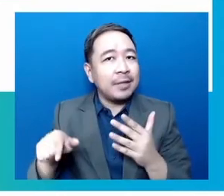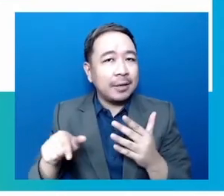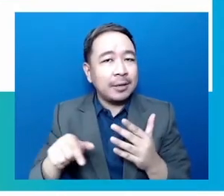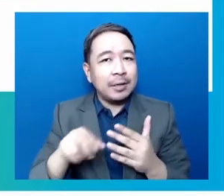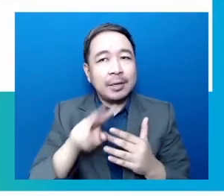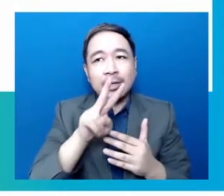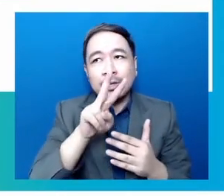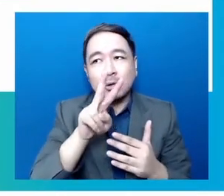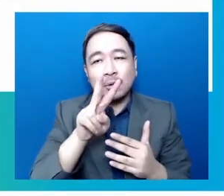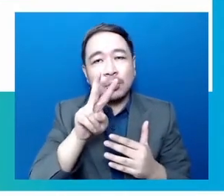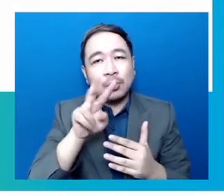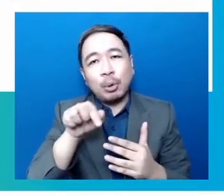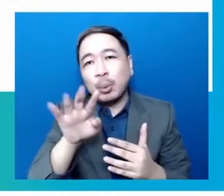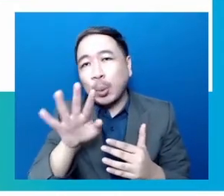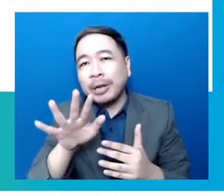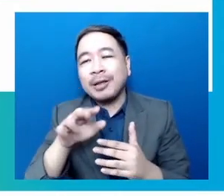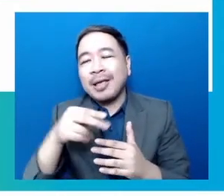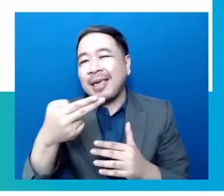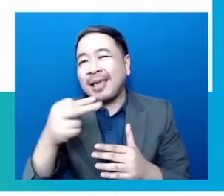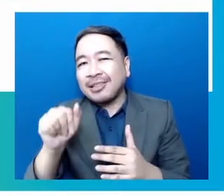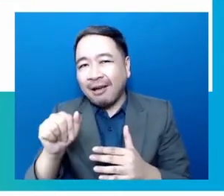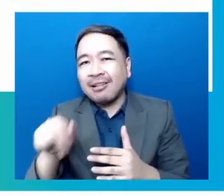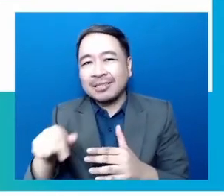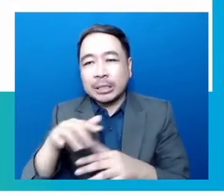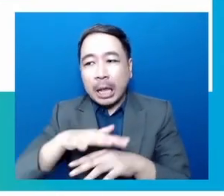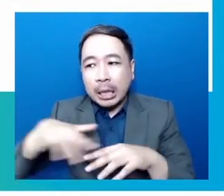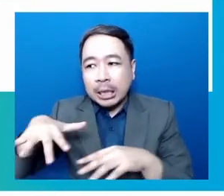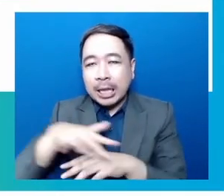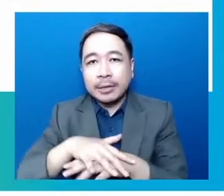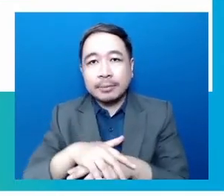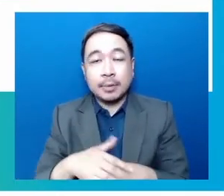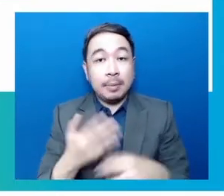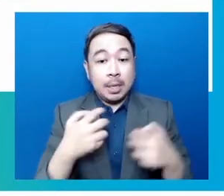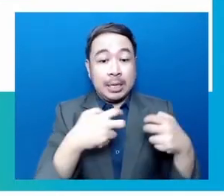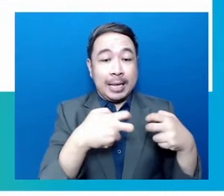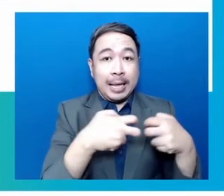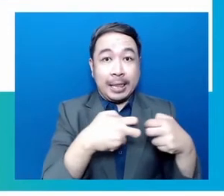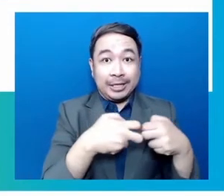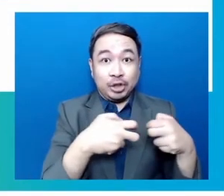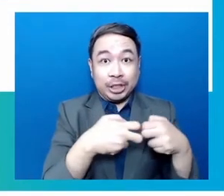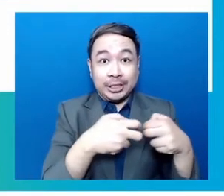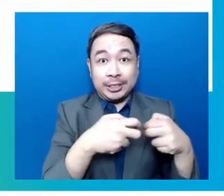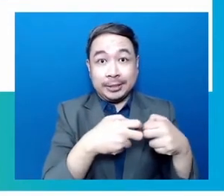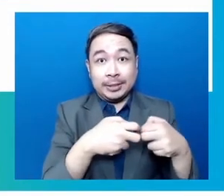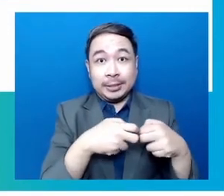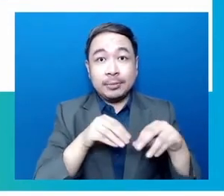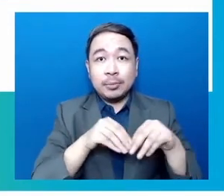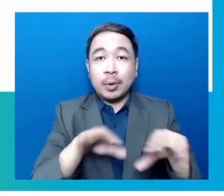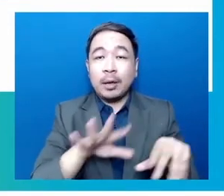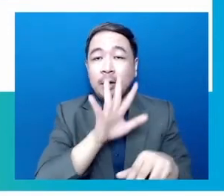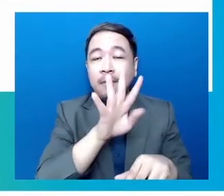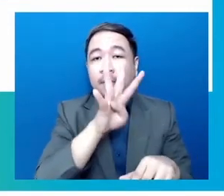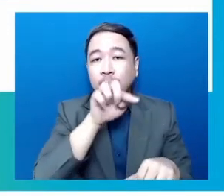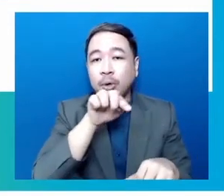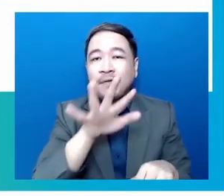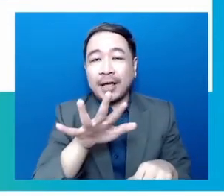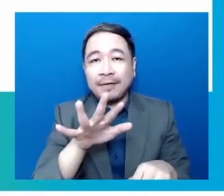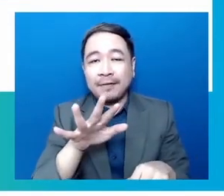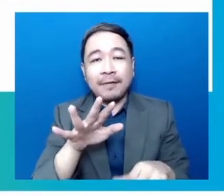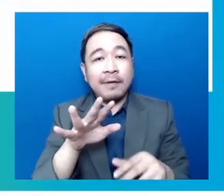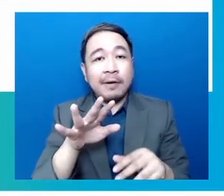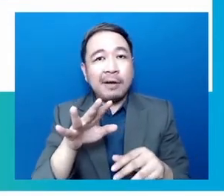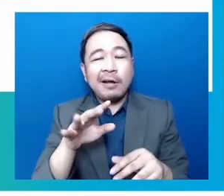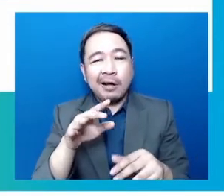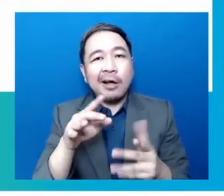land. So they used to get electricity at a rate of 4.5 cents per unit in